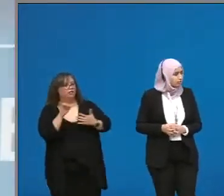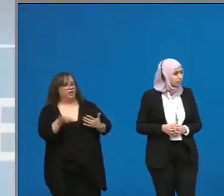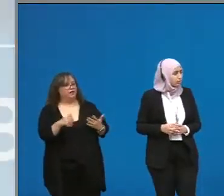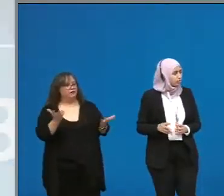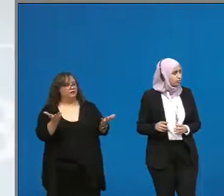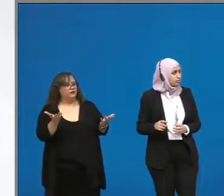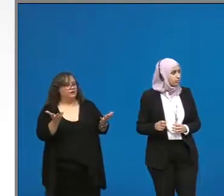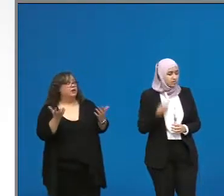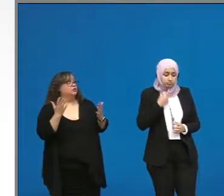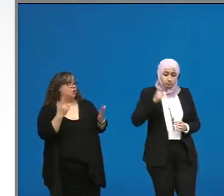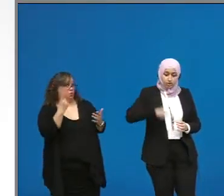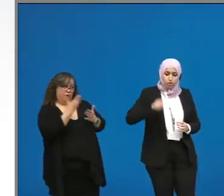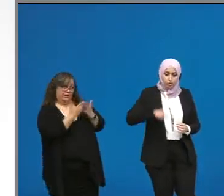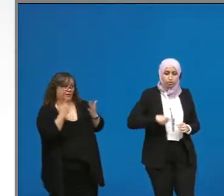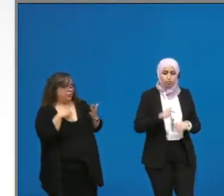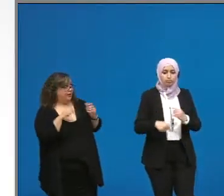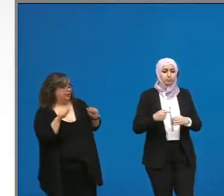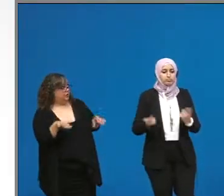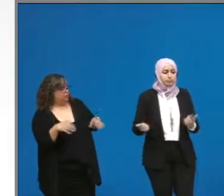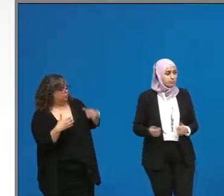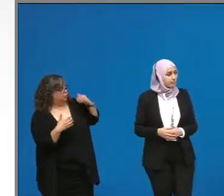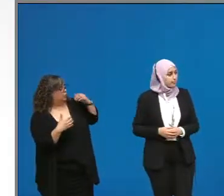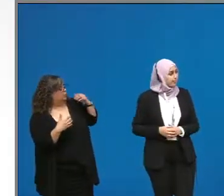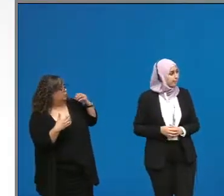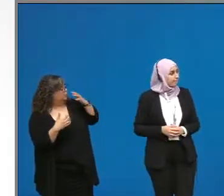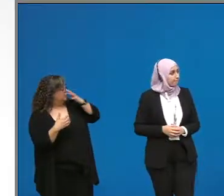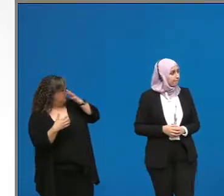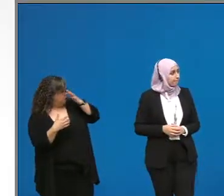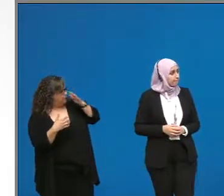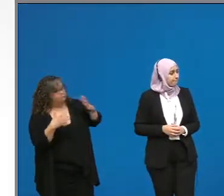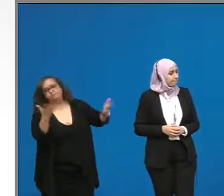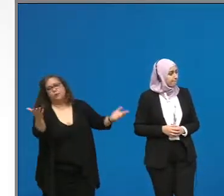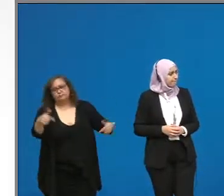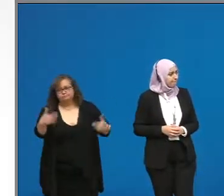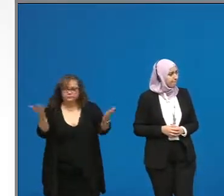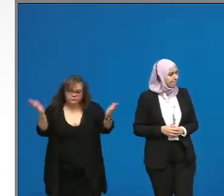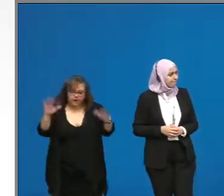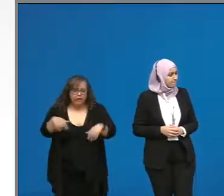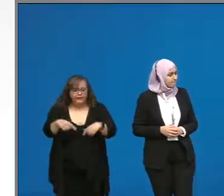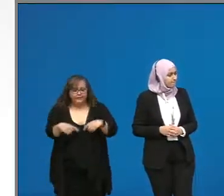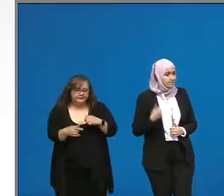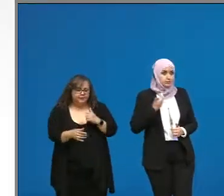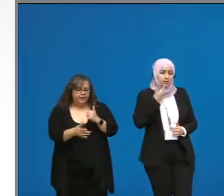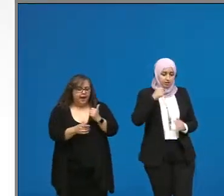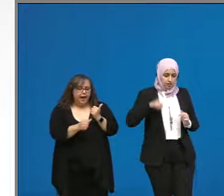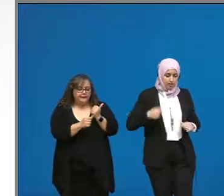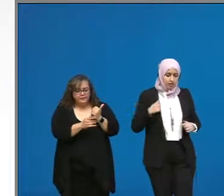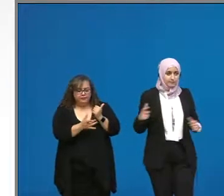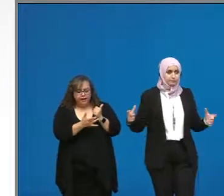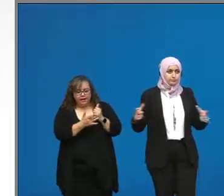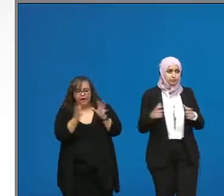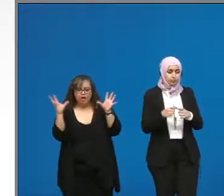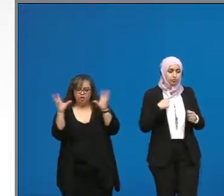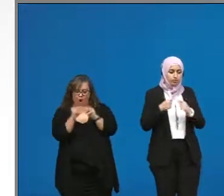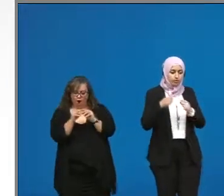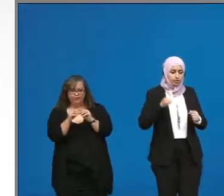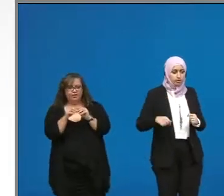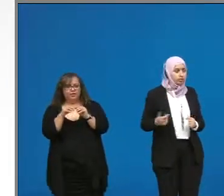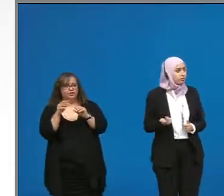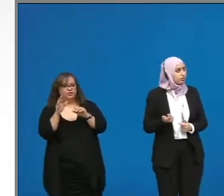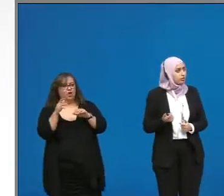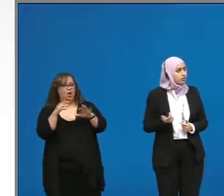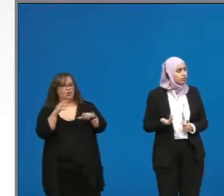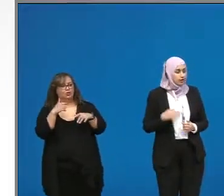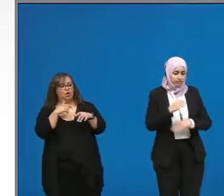Now, given that we are at an assistive technology conference, I thought I would talk about something that was not technology, but